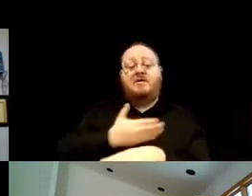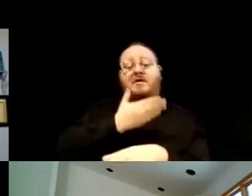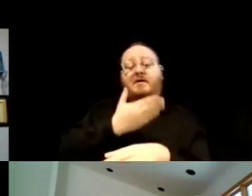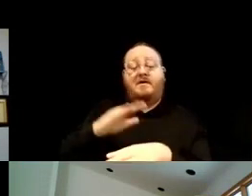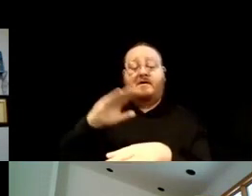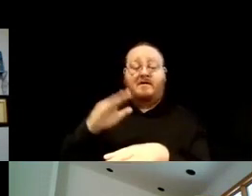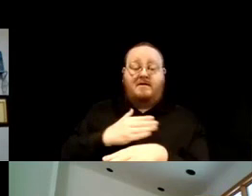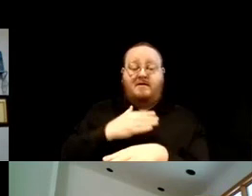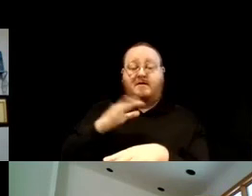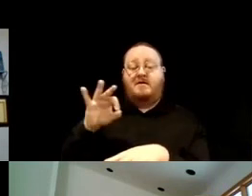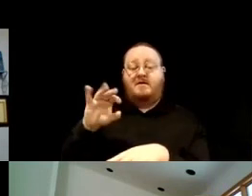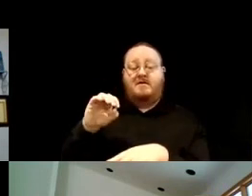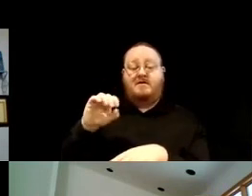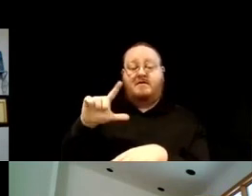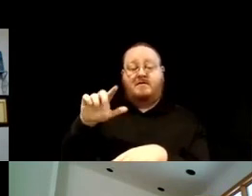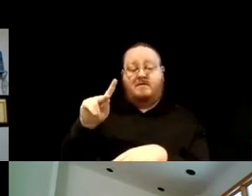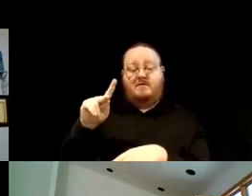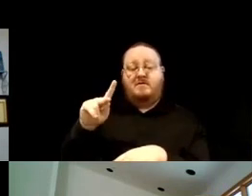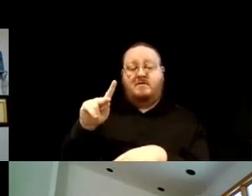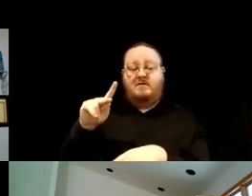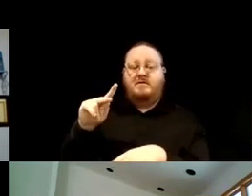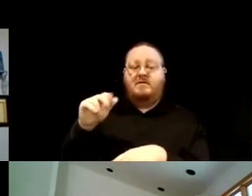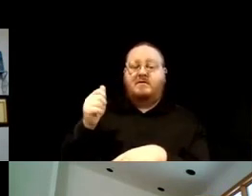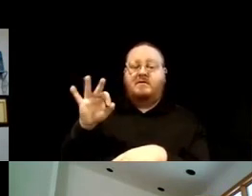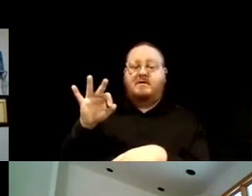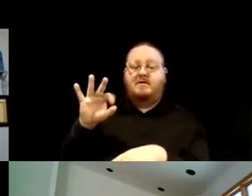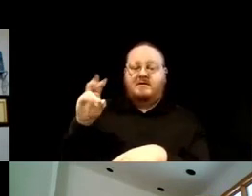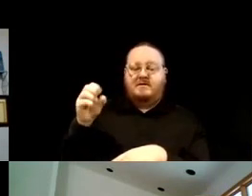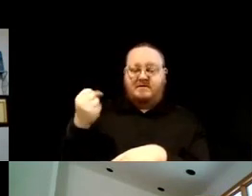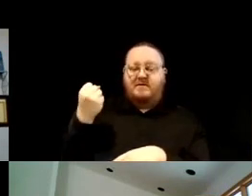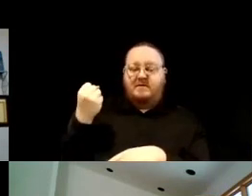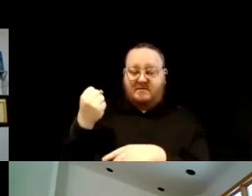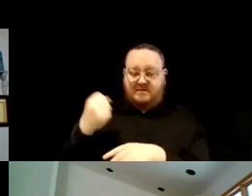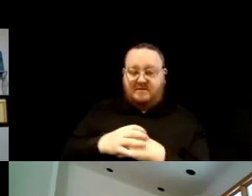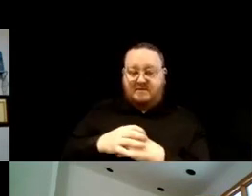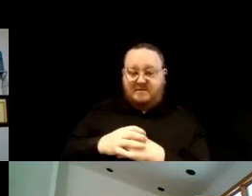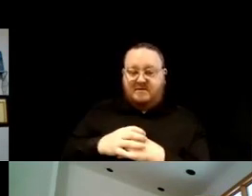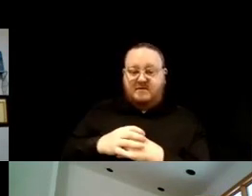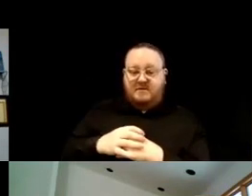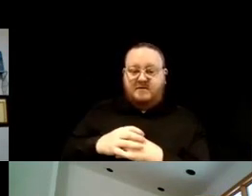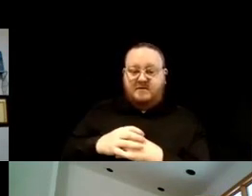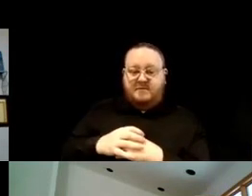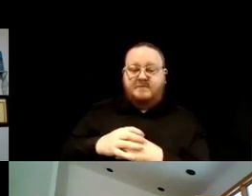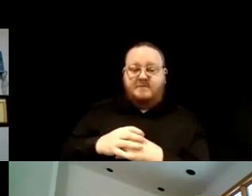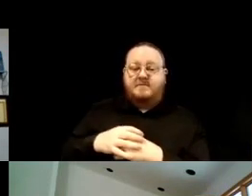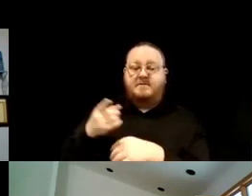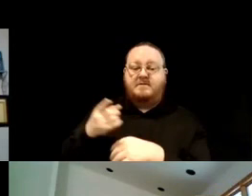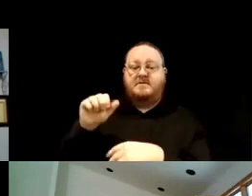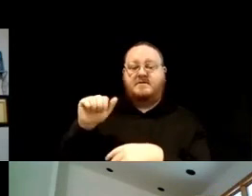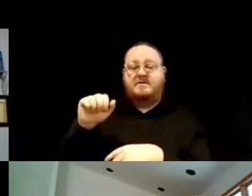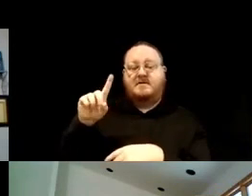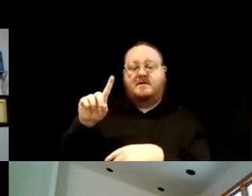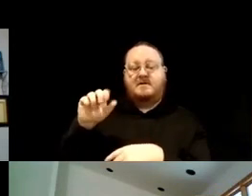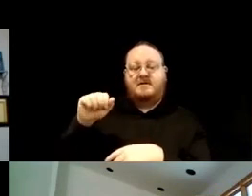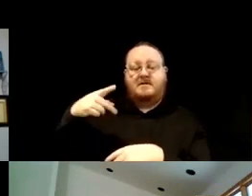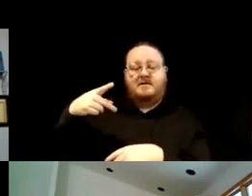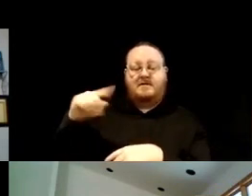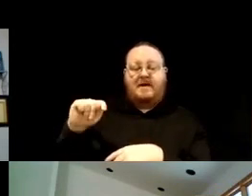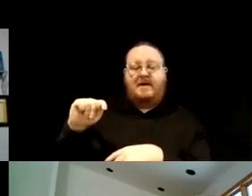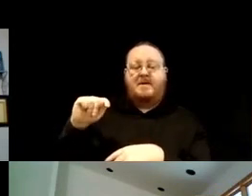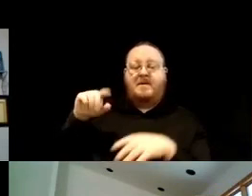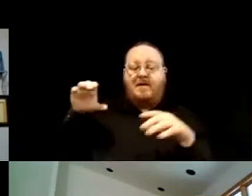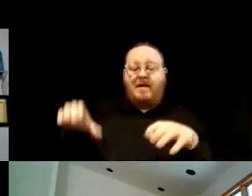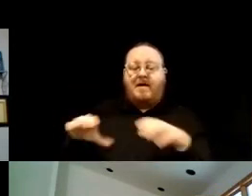singer from the 70s. She was one of the original Adapt Action people that made the ADA happen, and she was